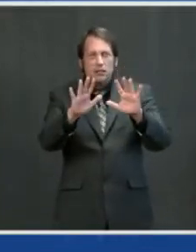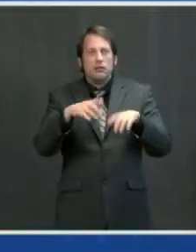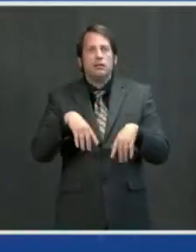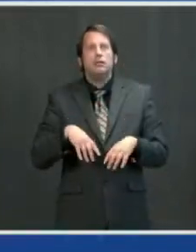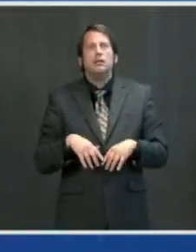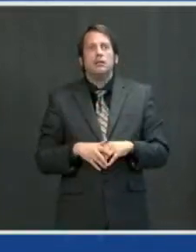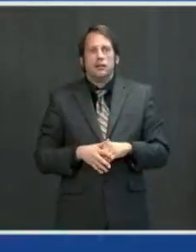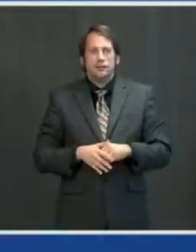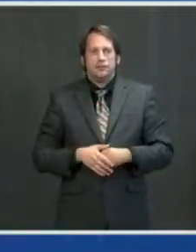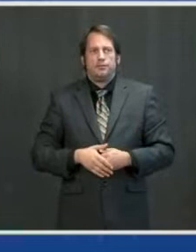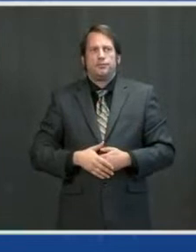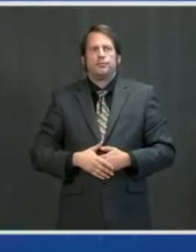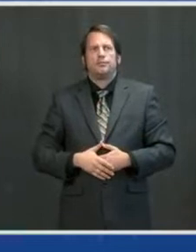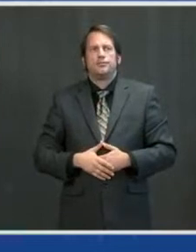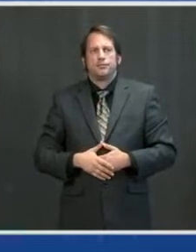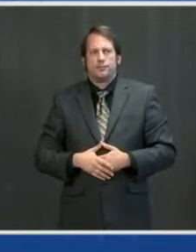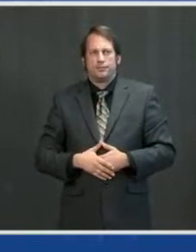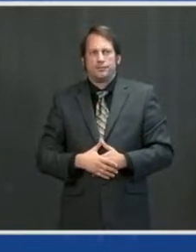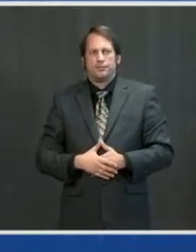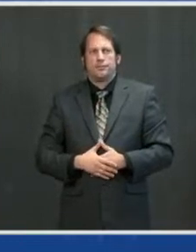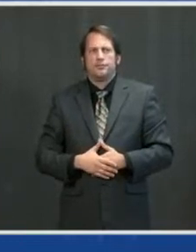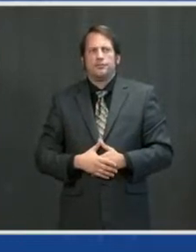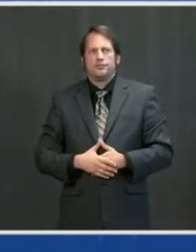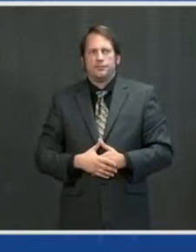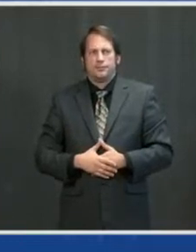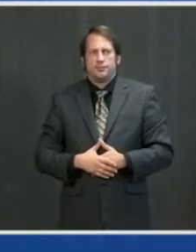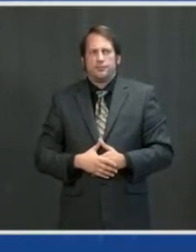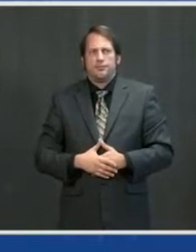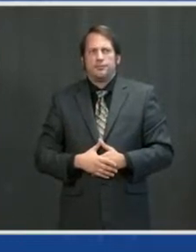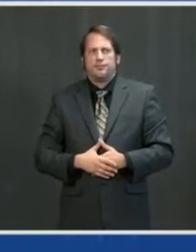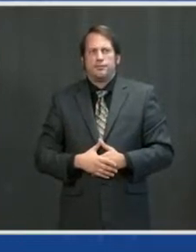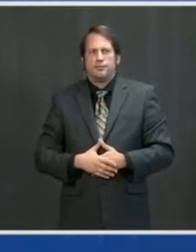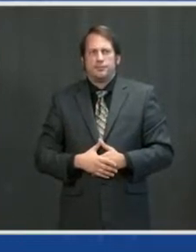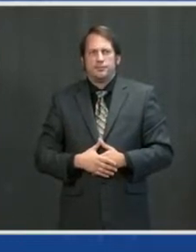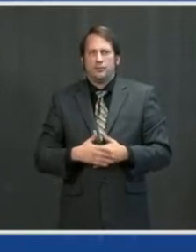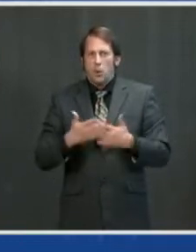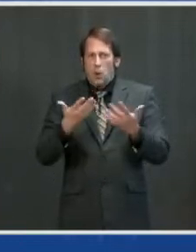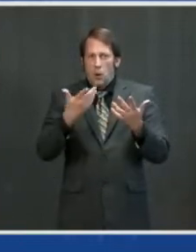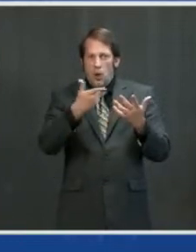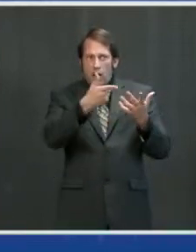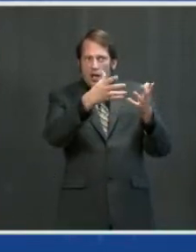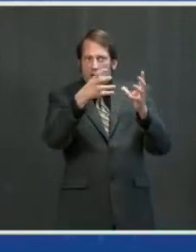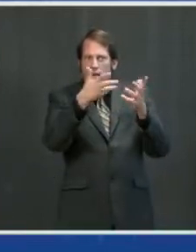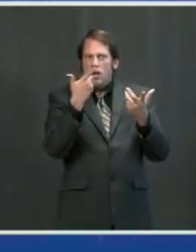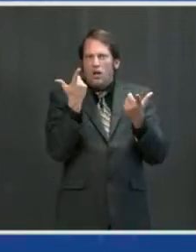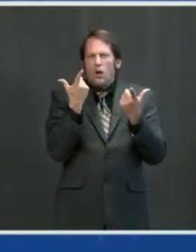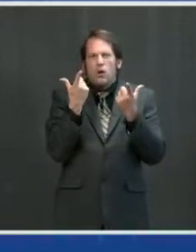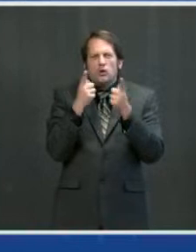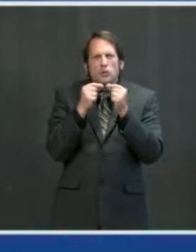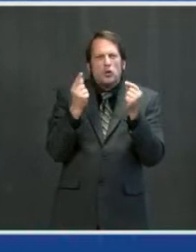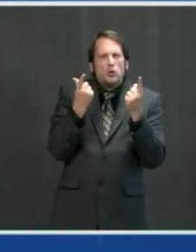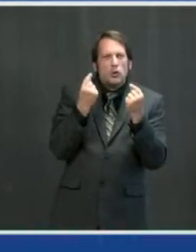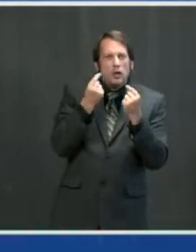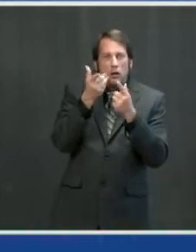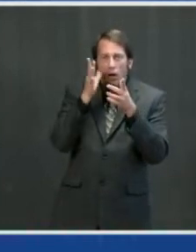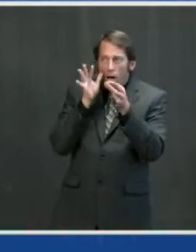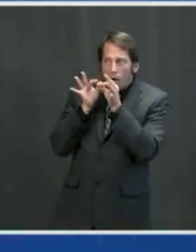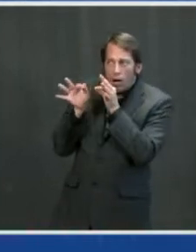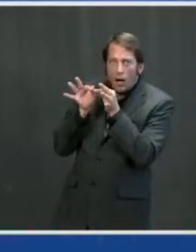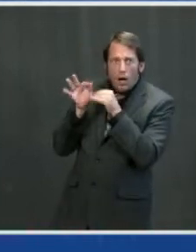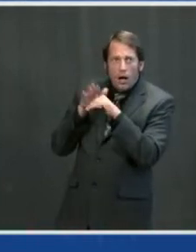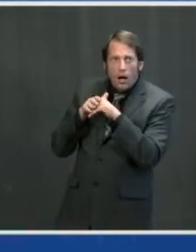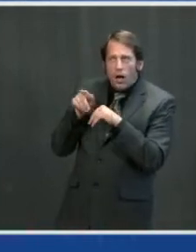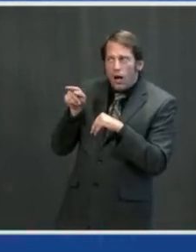Prime Minister explain to President Biden what Japan can do under such circumstances? And also, were